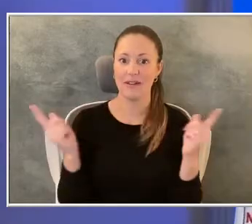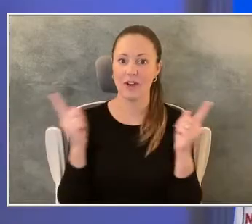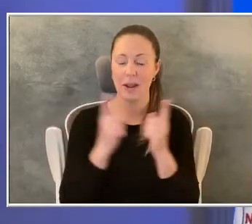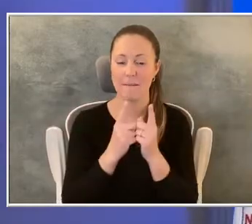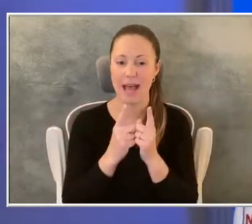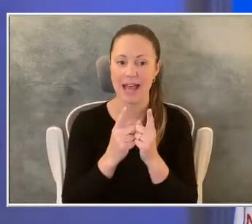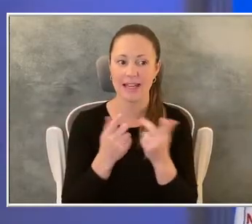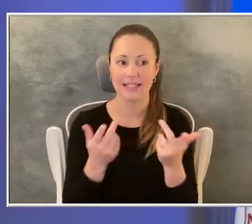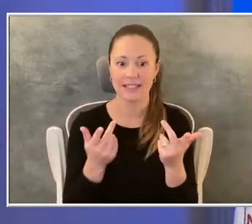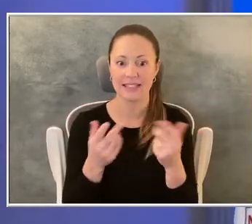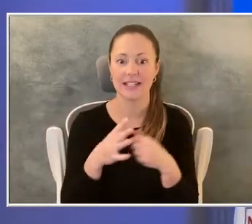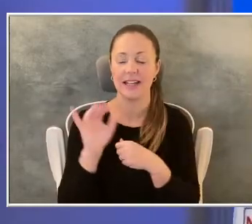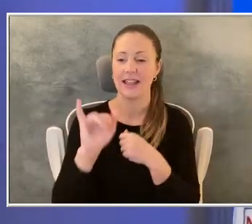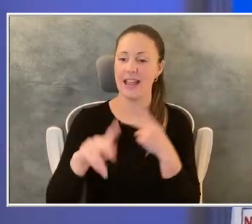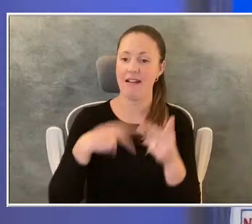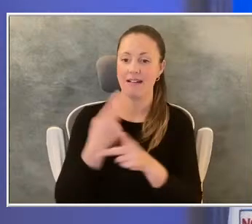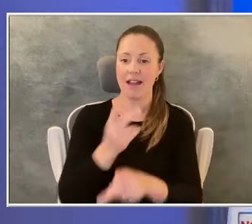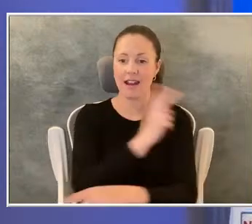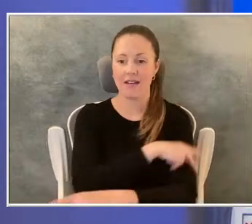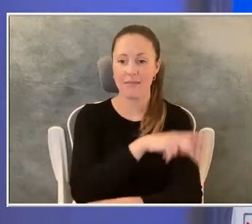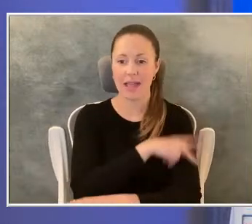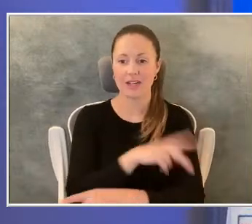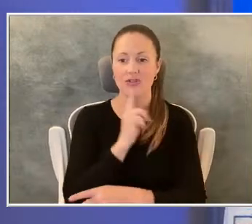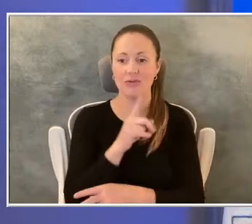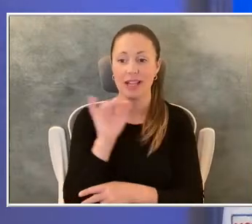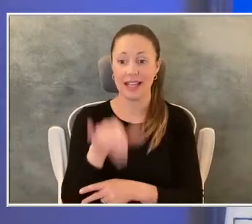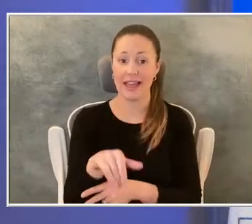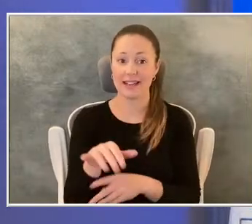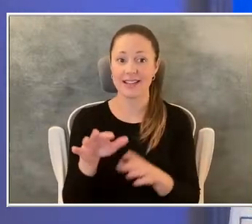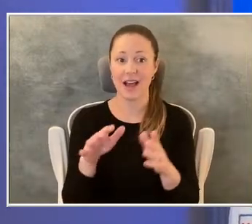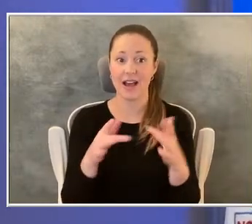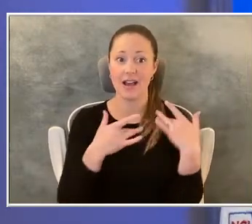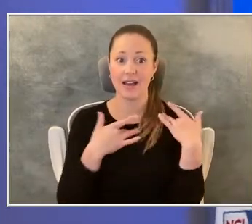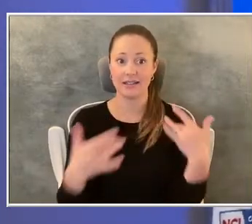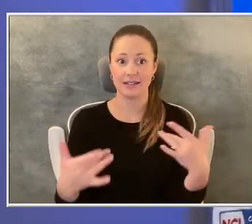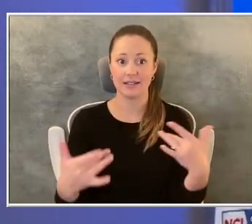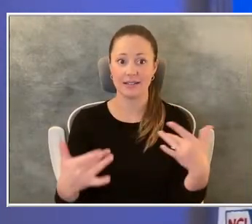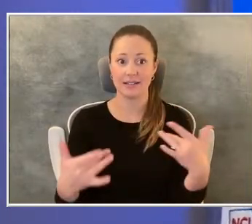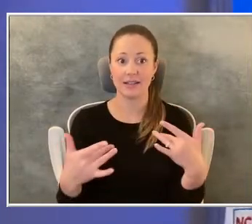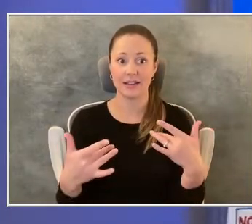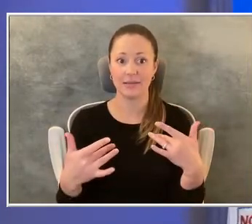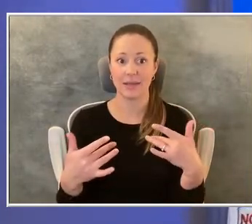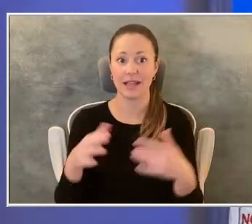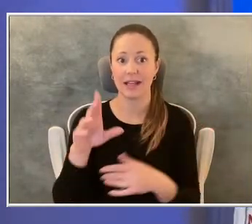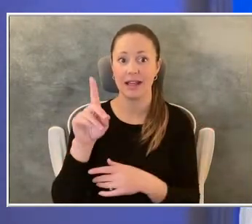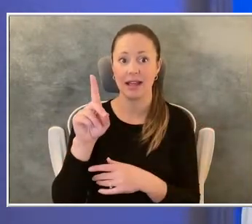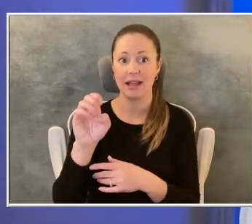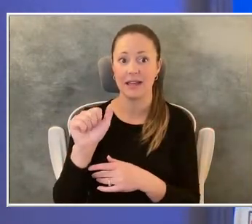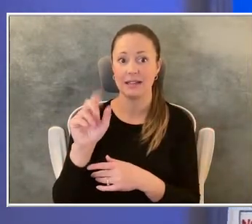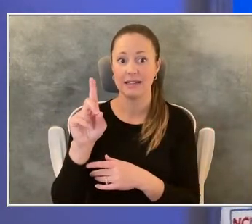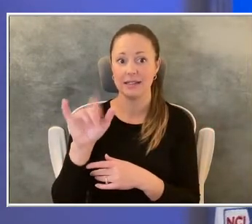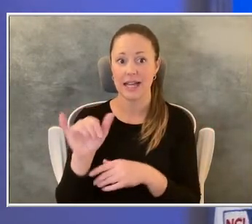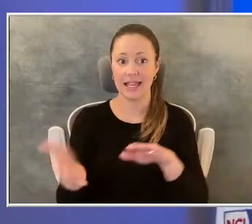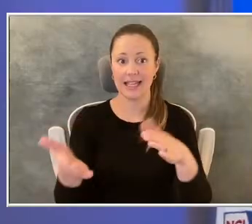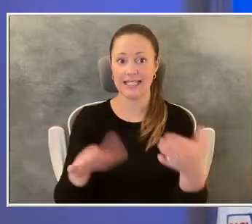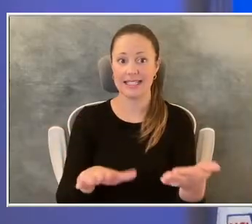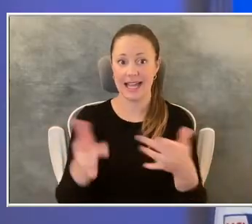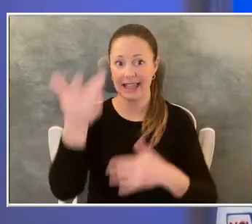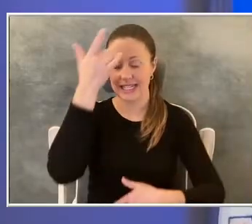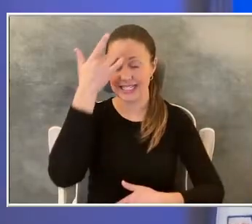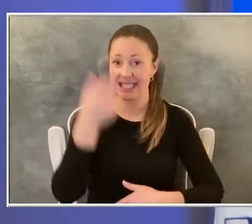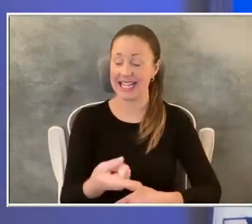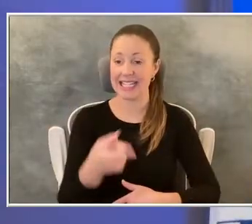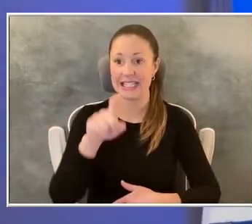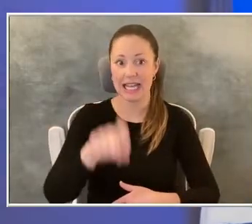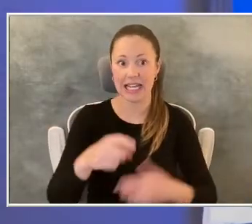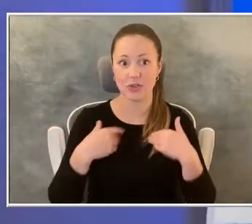the patients that this is a pretty deadly disease that we are faced with, and that we need to go to a transplant. It's always a shocking